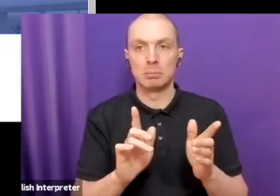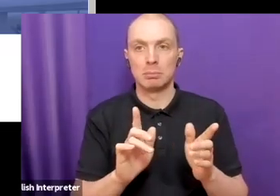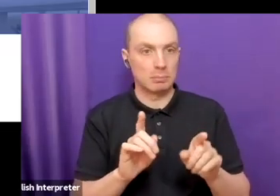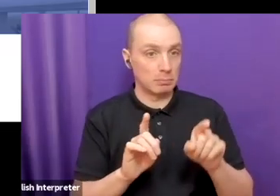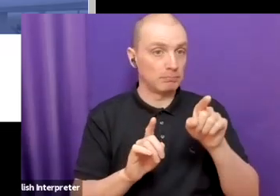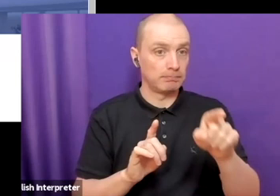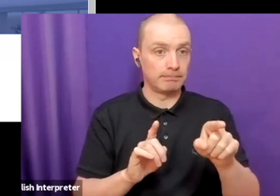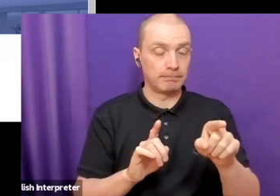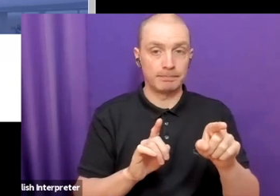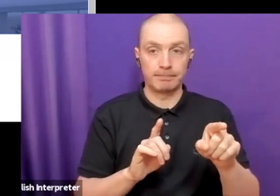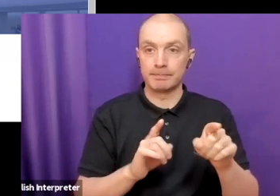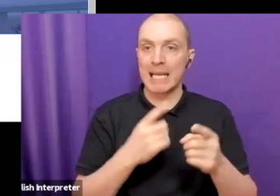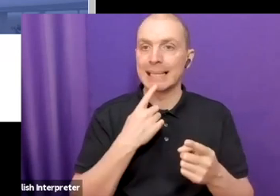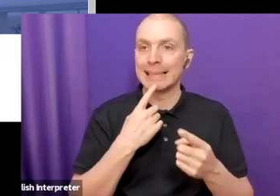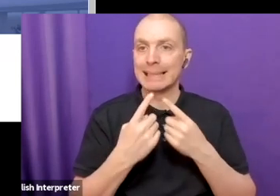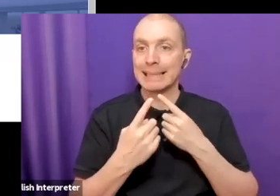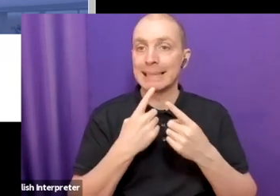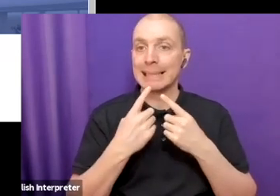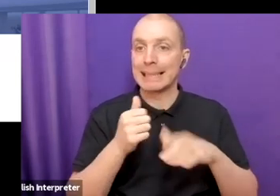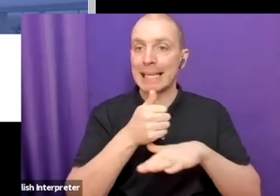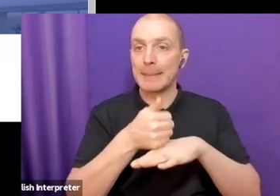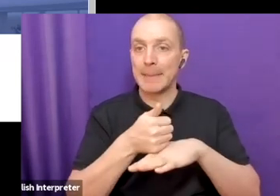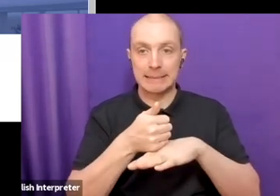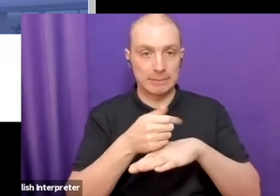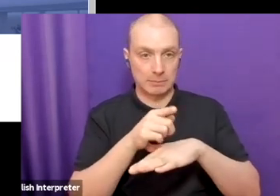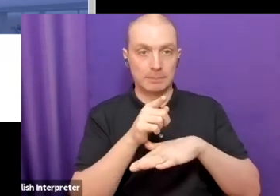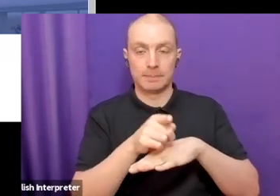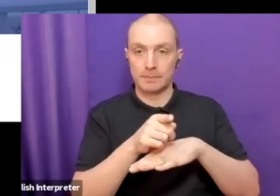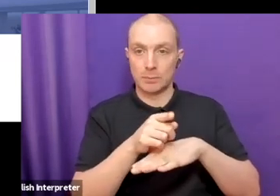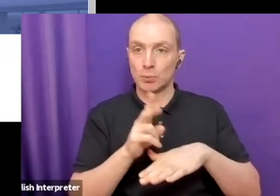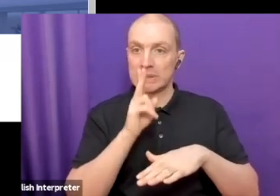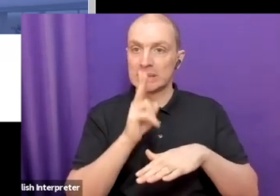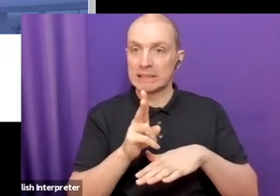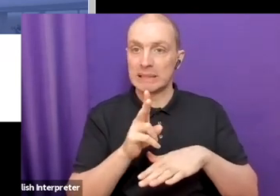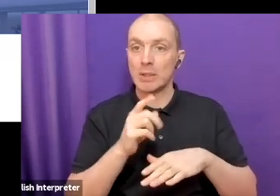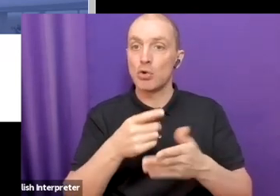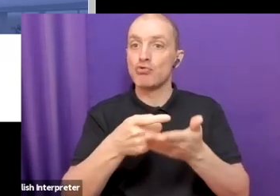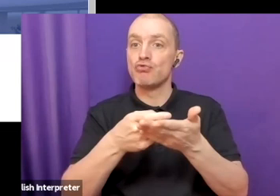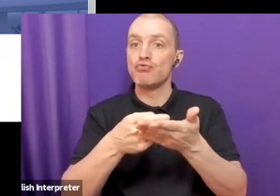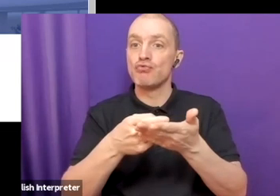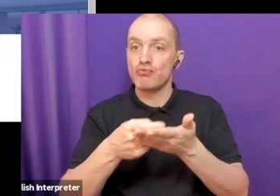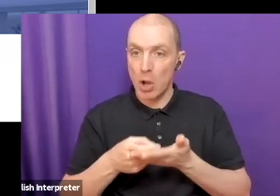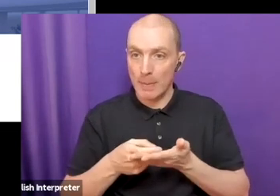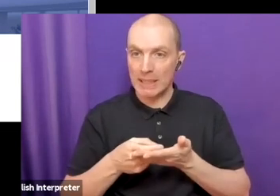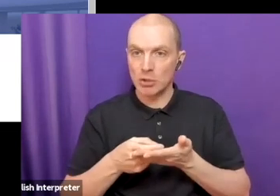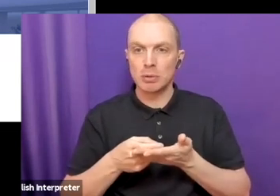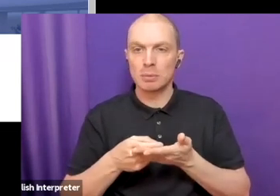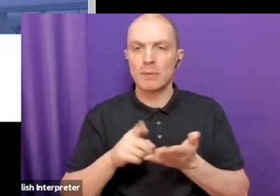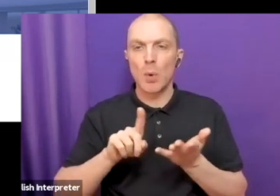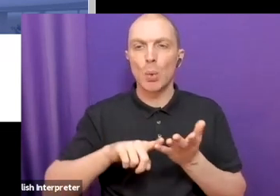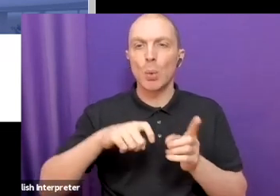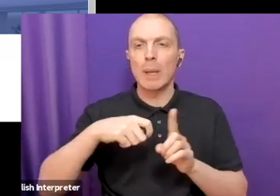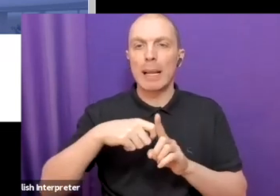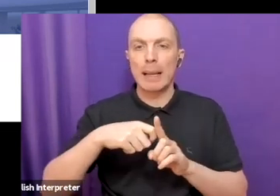collect them by country, by state under review. So you will see that all the recommendations received by United Kingdom, they're not